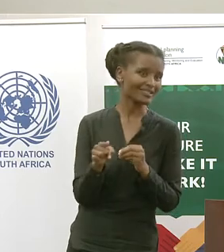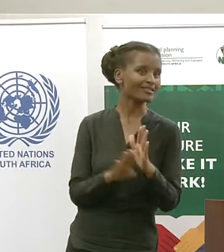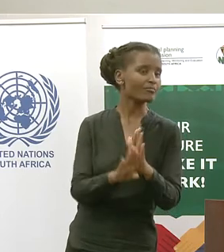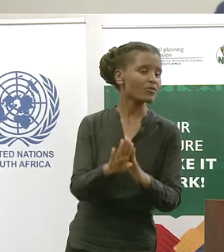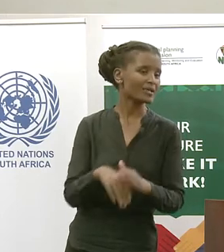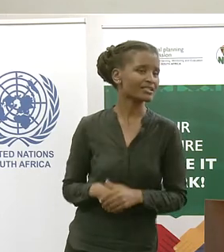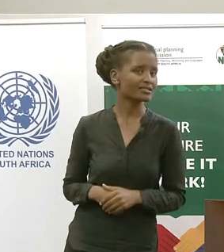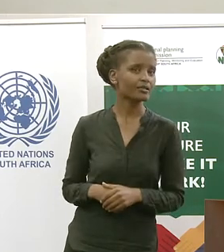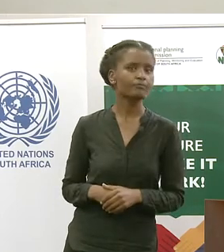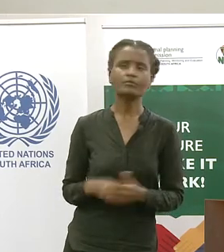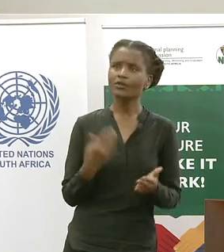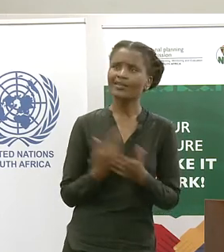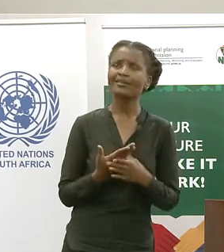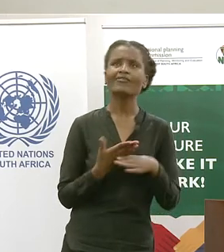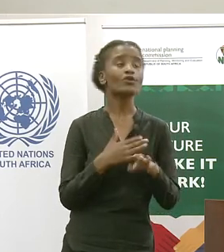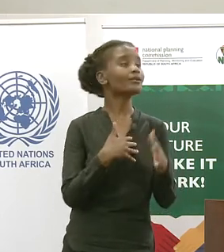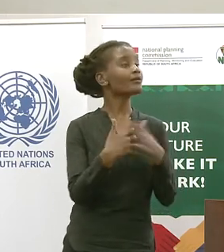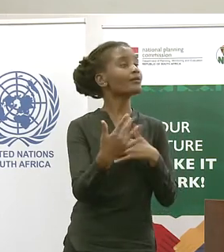avoid whatever we are